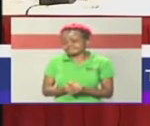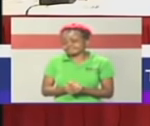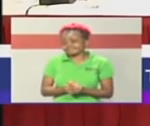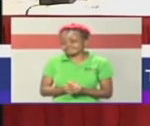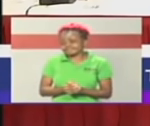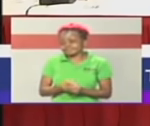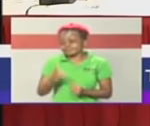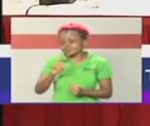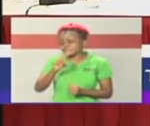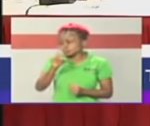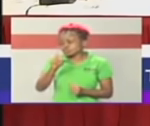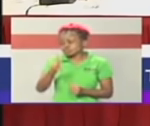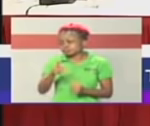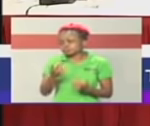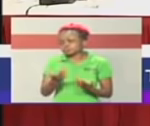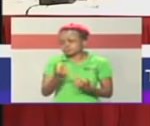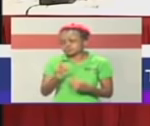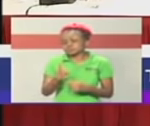so much.